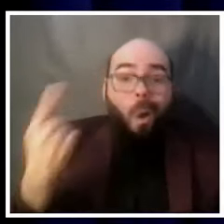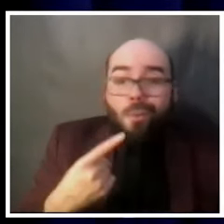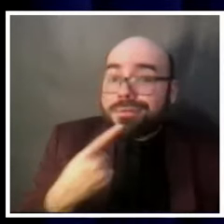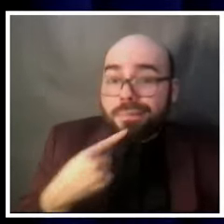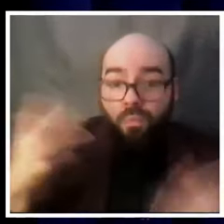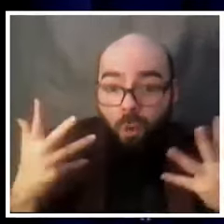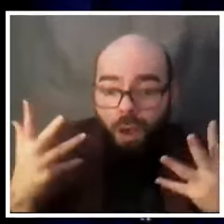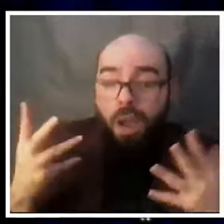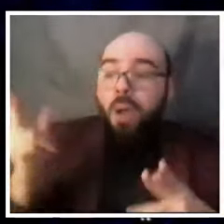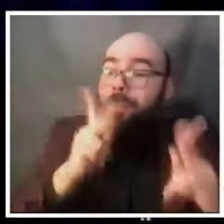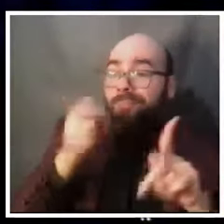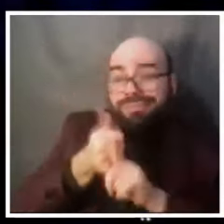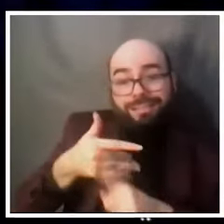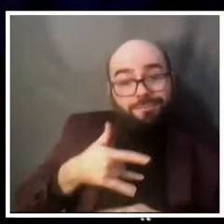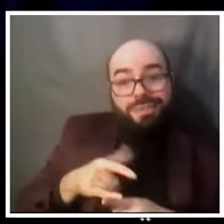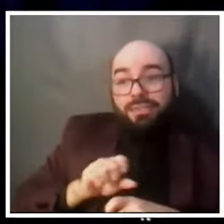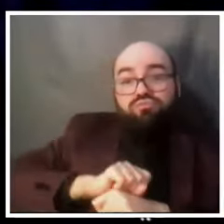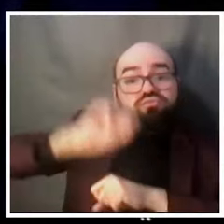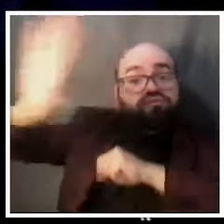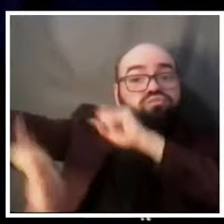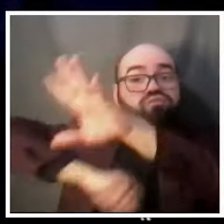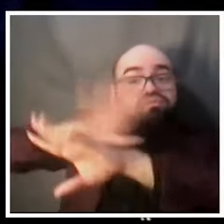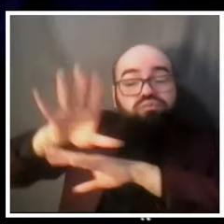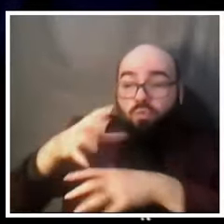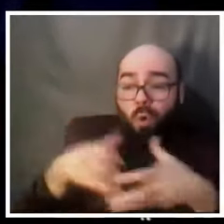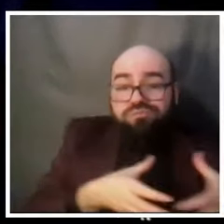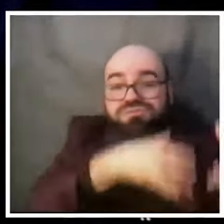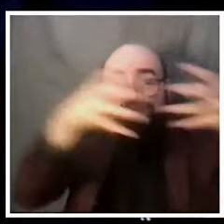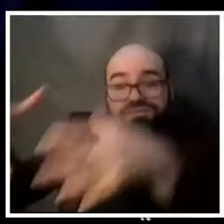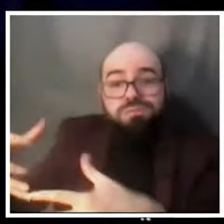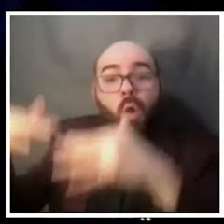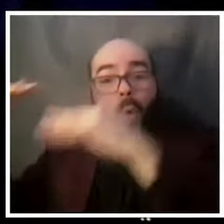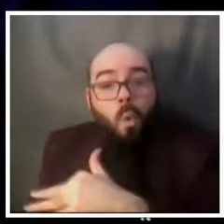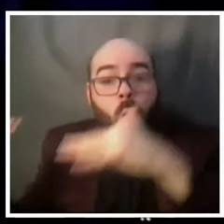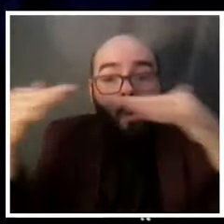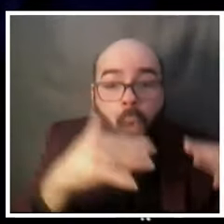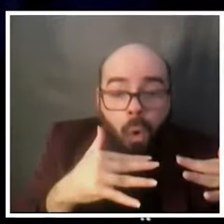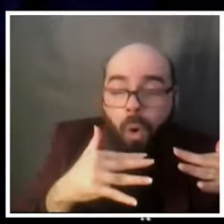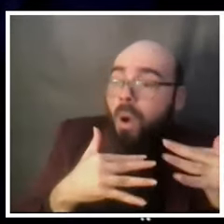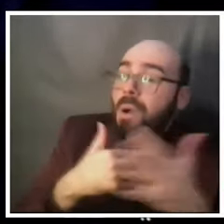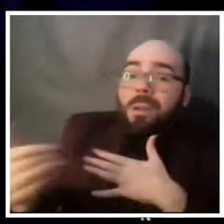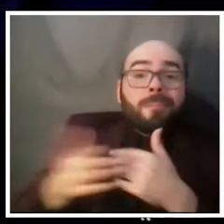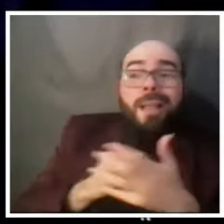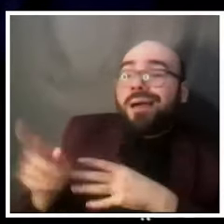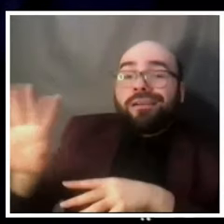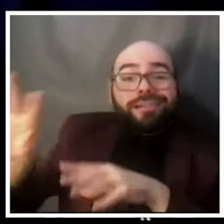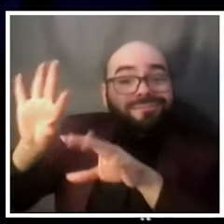war and take care of them and their families when they come home or if they don't come home.